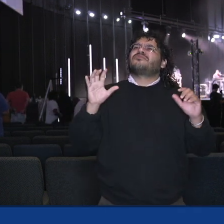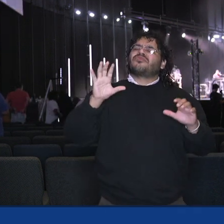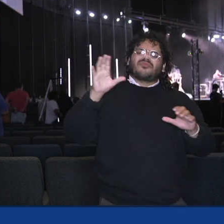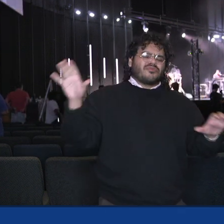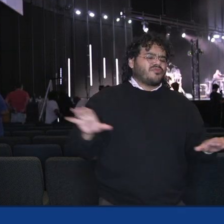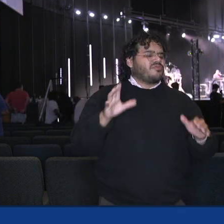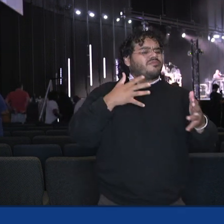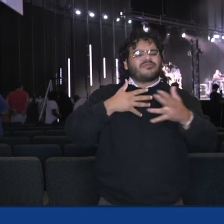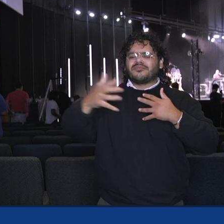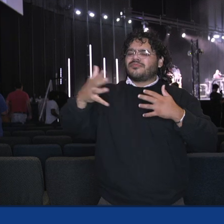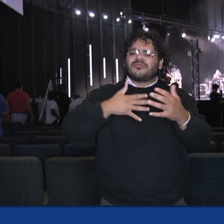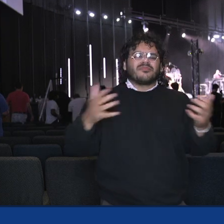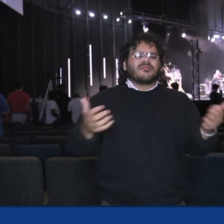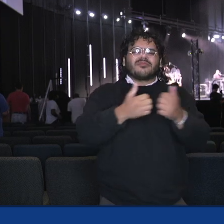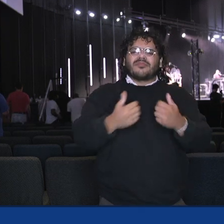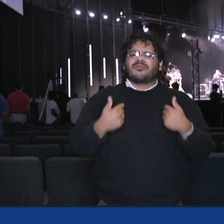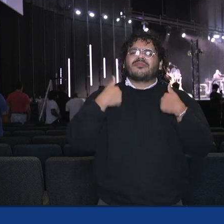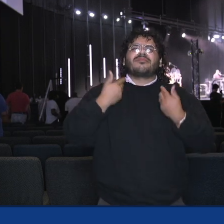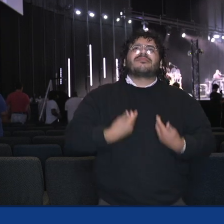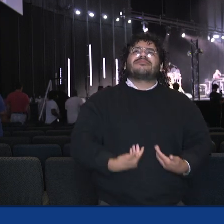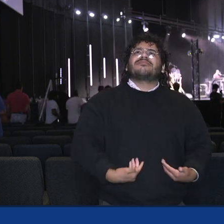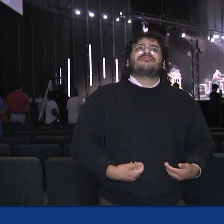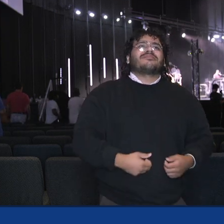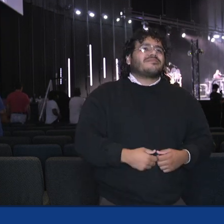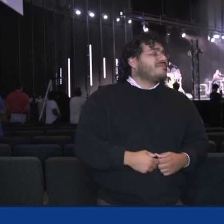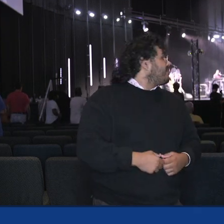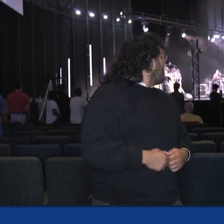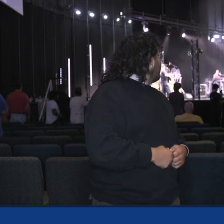I'll follow as you be. You